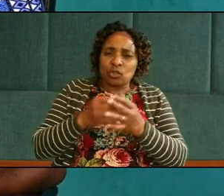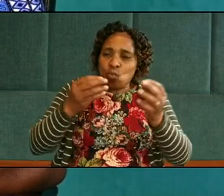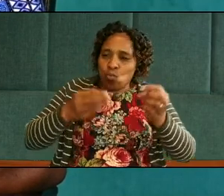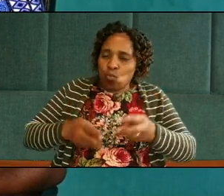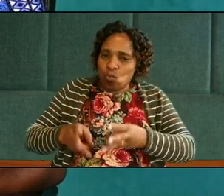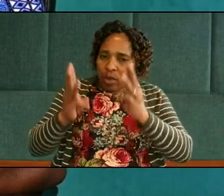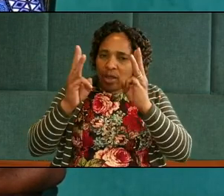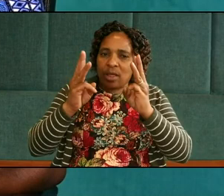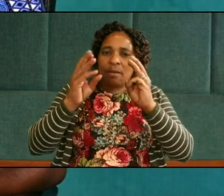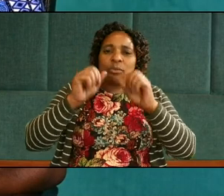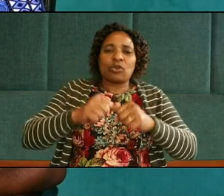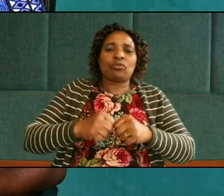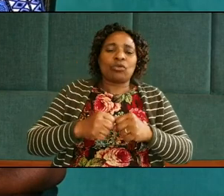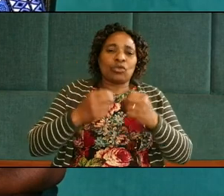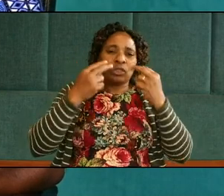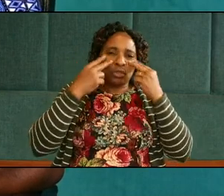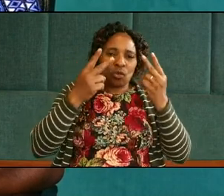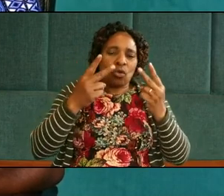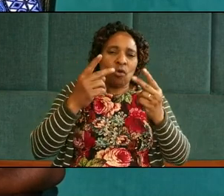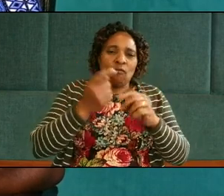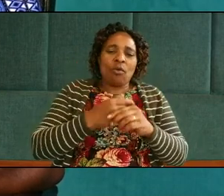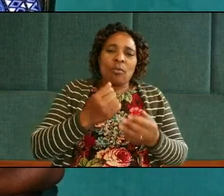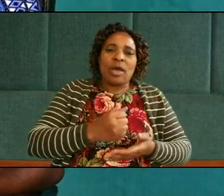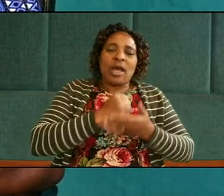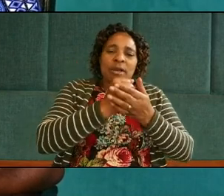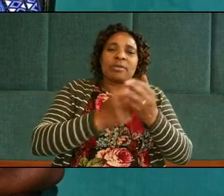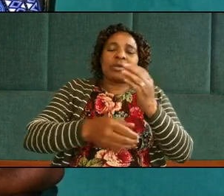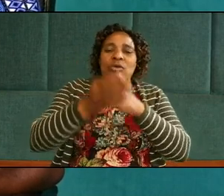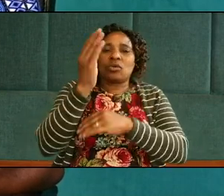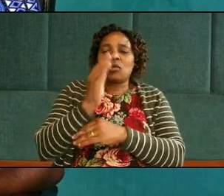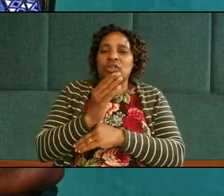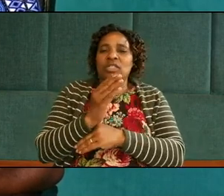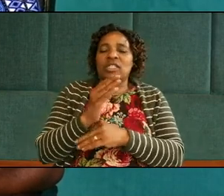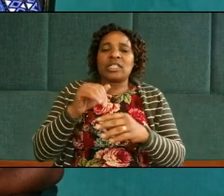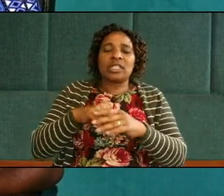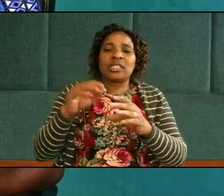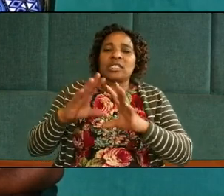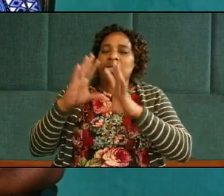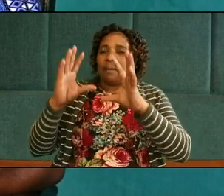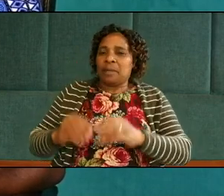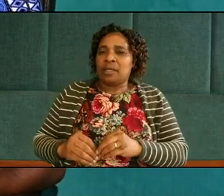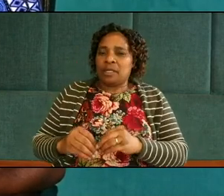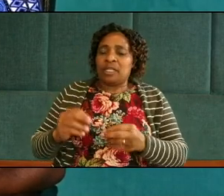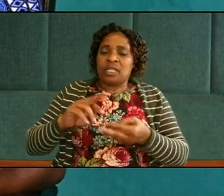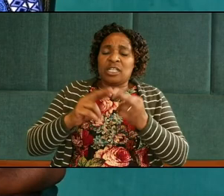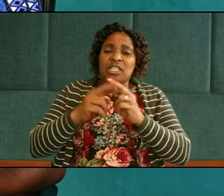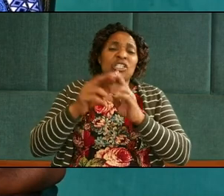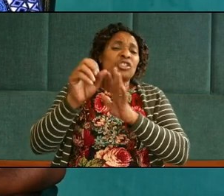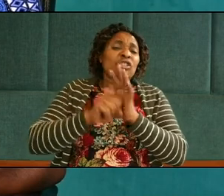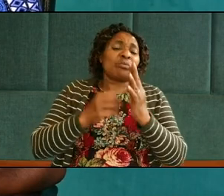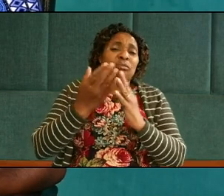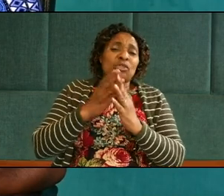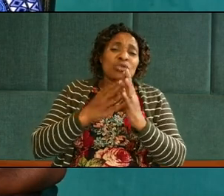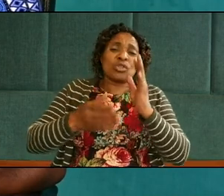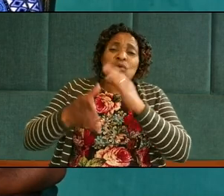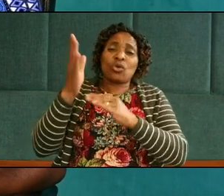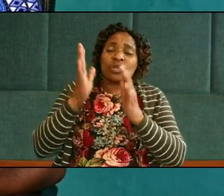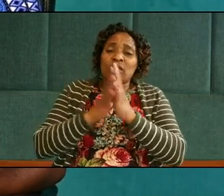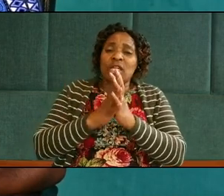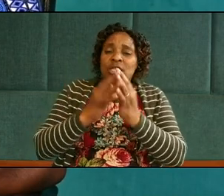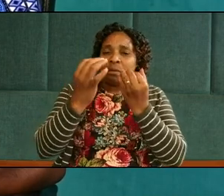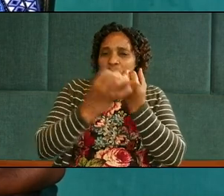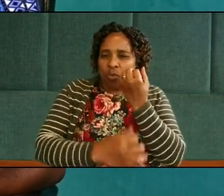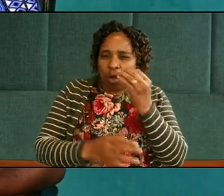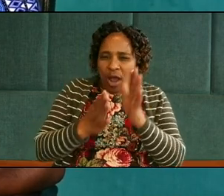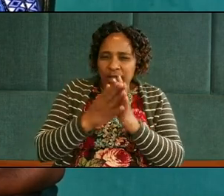depriving yourself from helping God. Sure. So in summary, the relationship between God, the poor, the